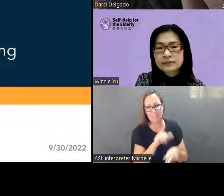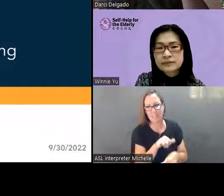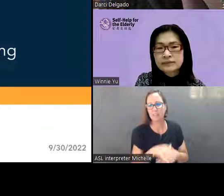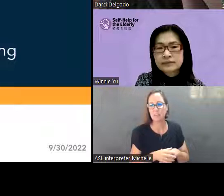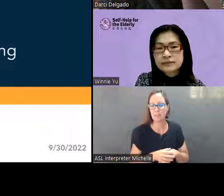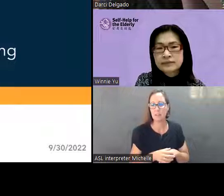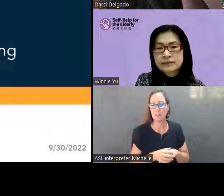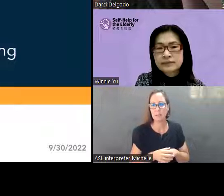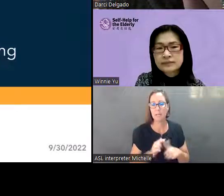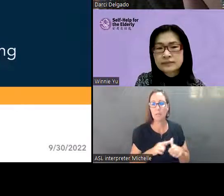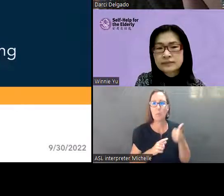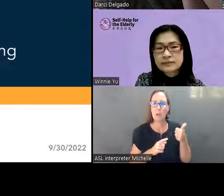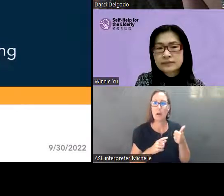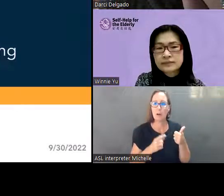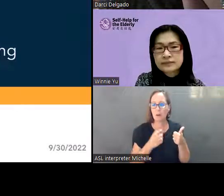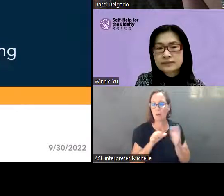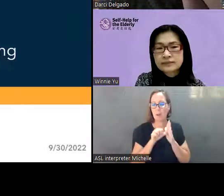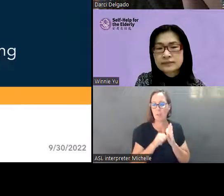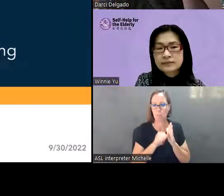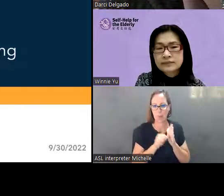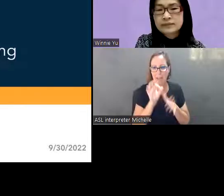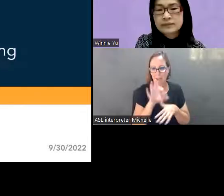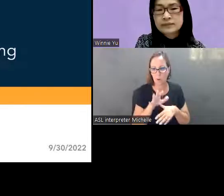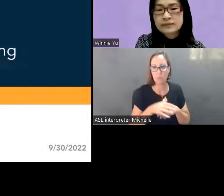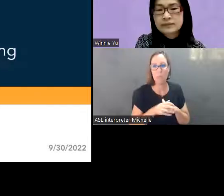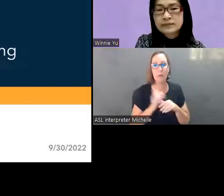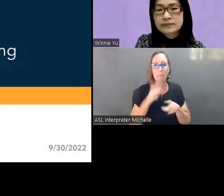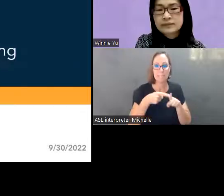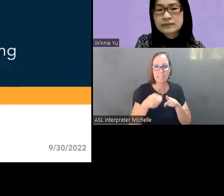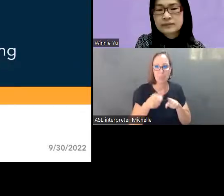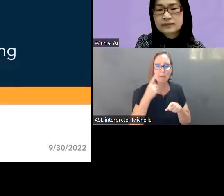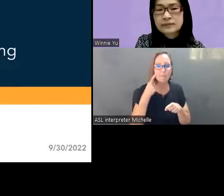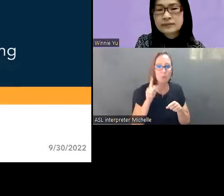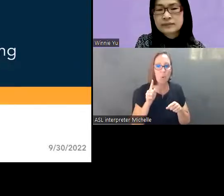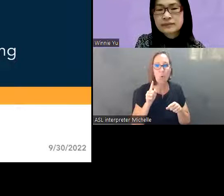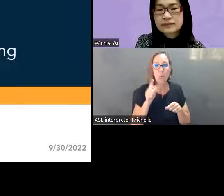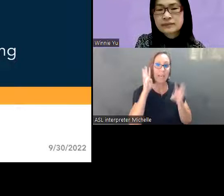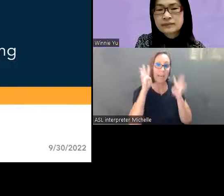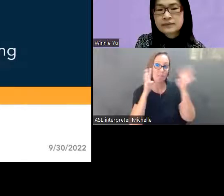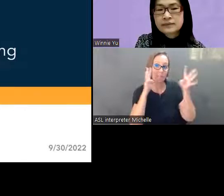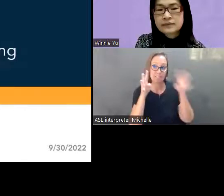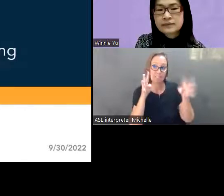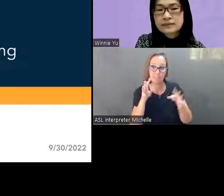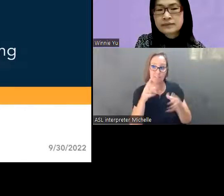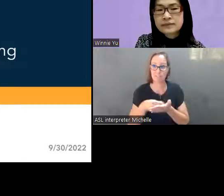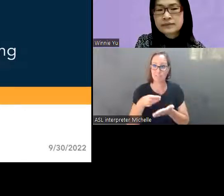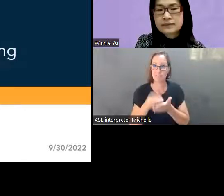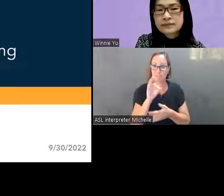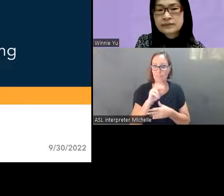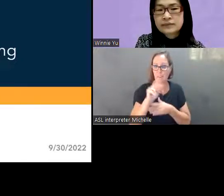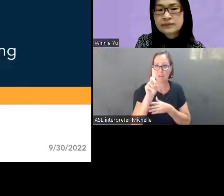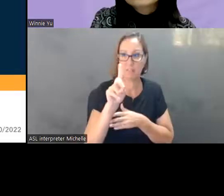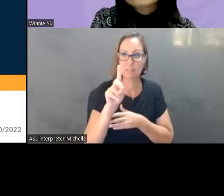to point out is particularly for the innovation fund piece, and